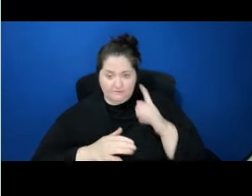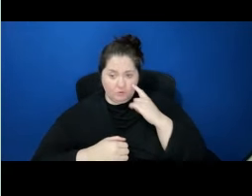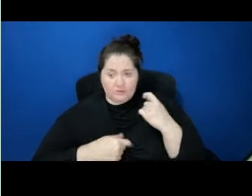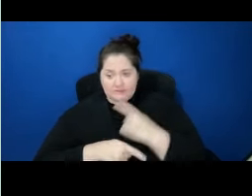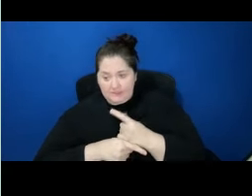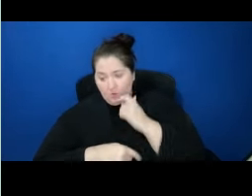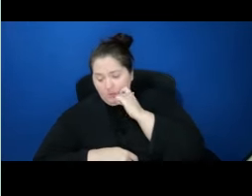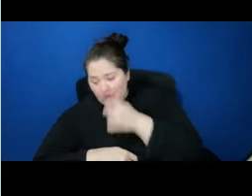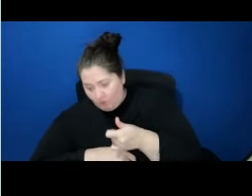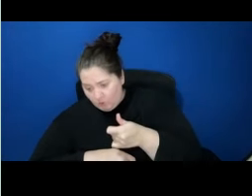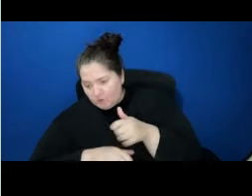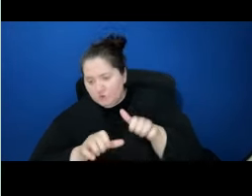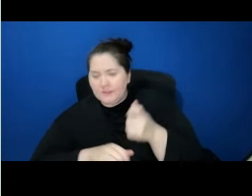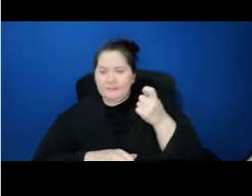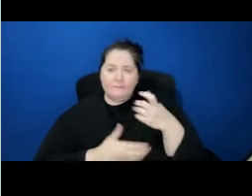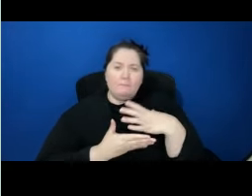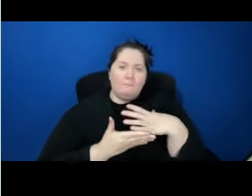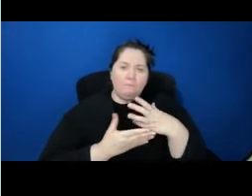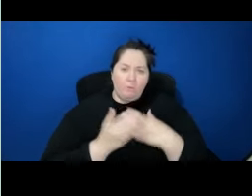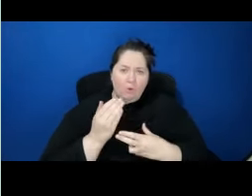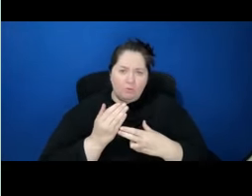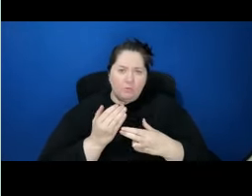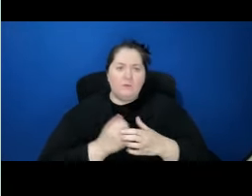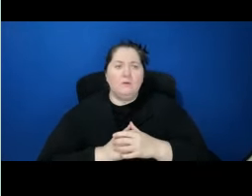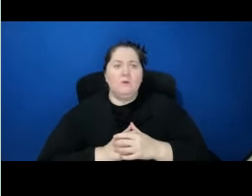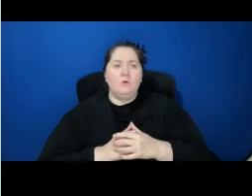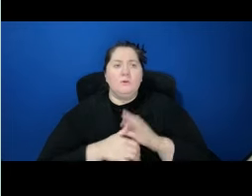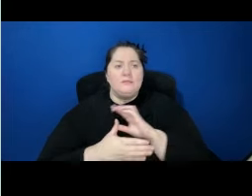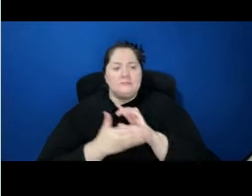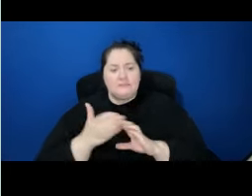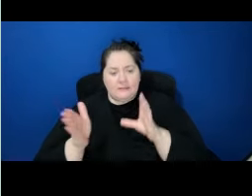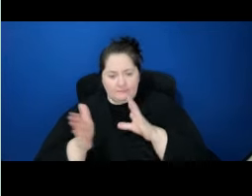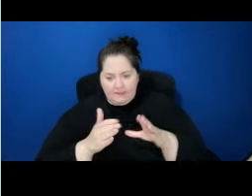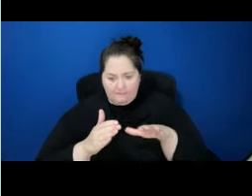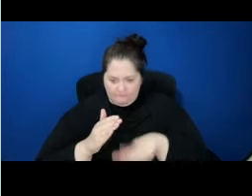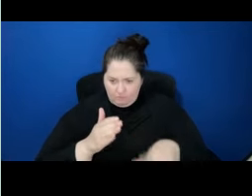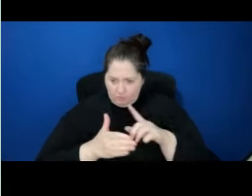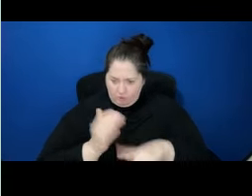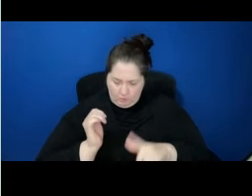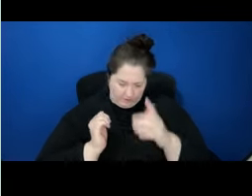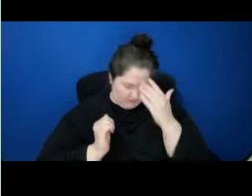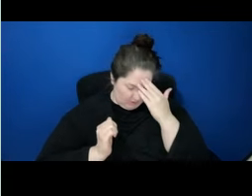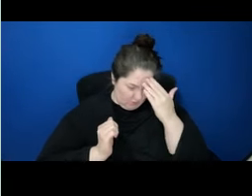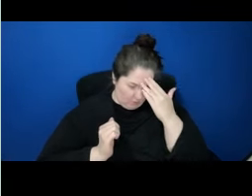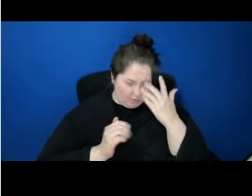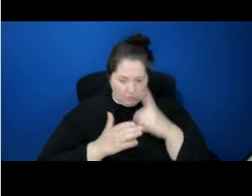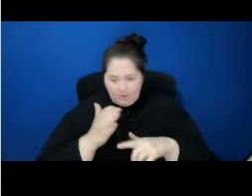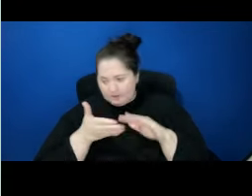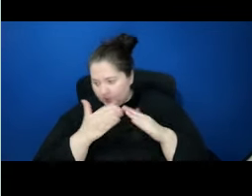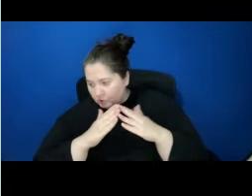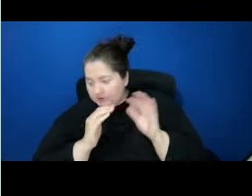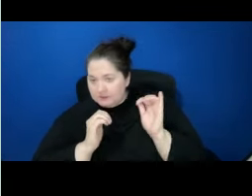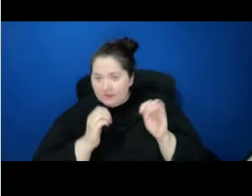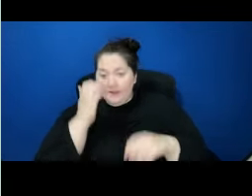tomorrow, is we're doing a little bit of both. We design a plan based on what we know about what communities are like and what